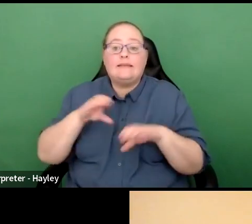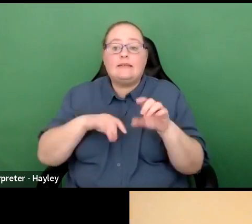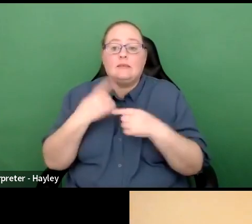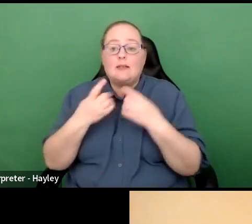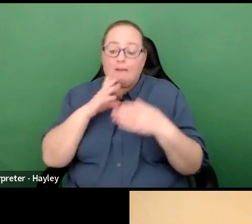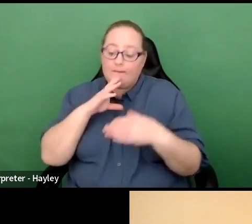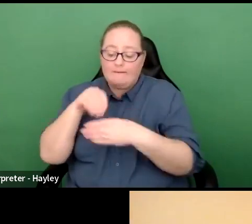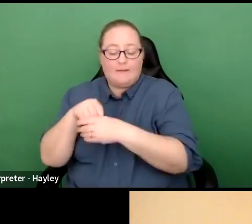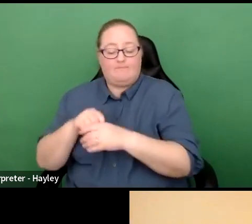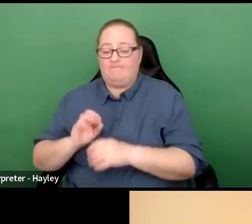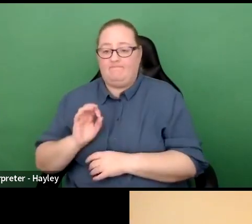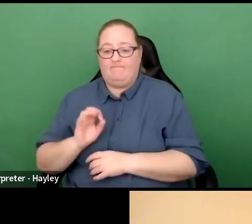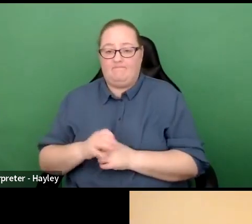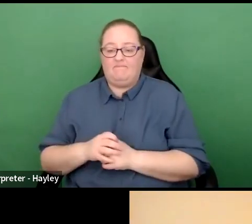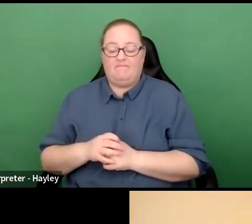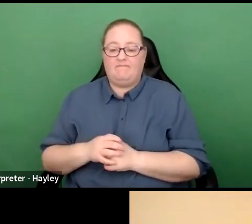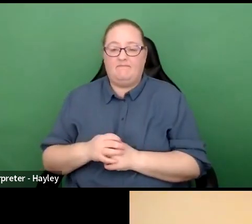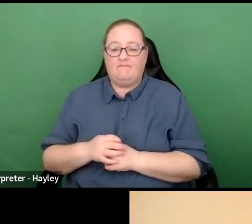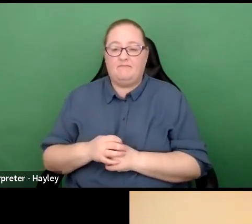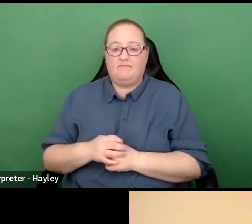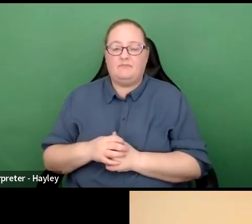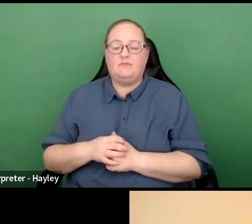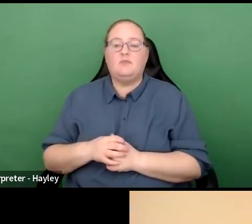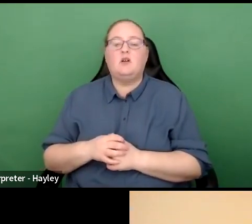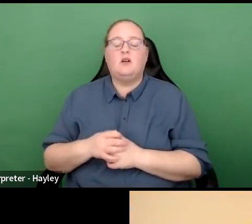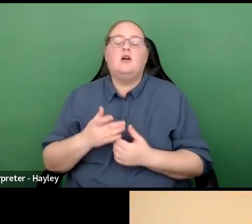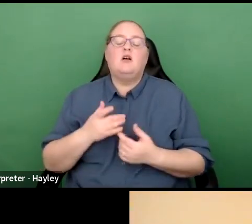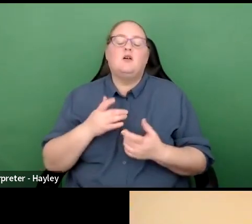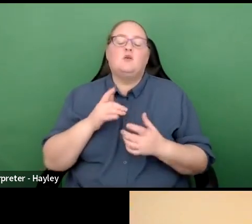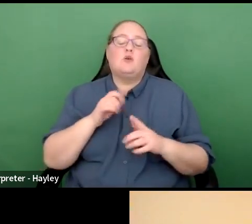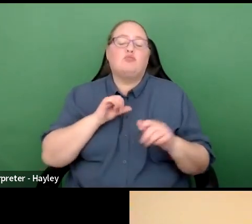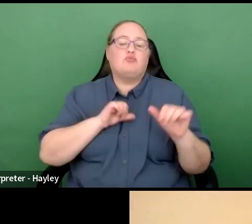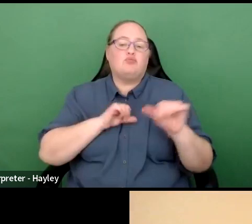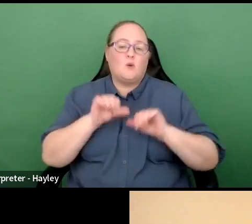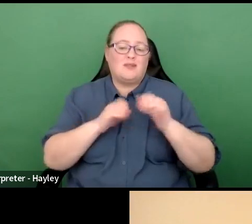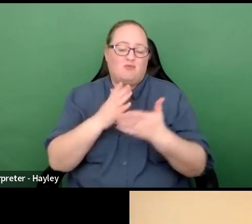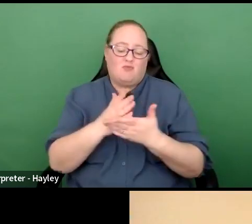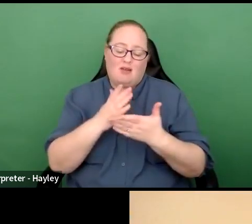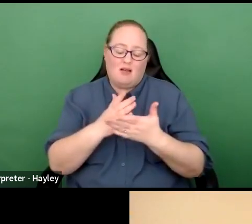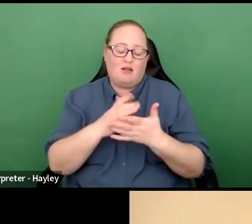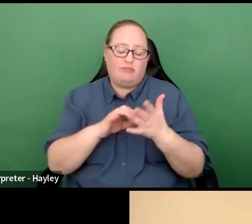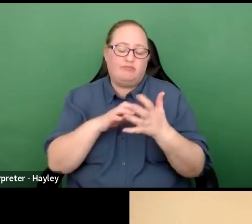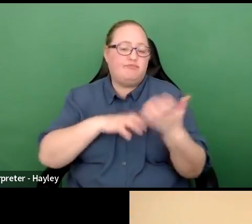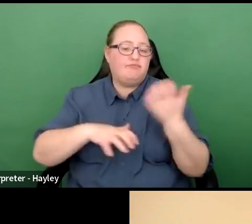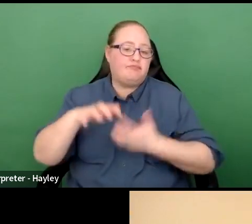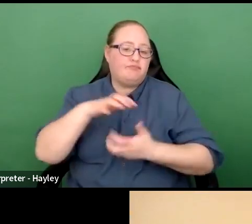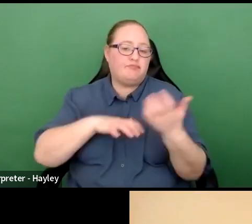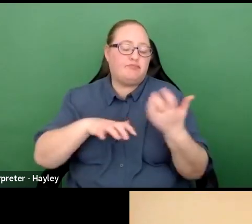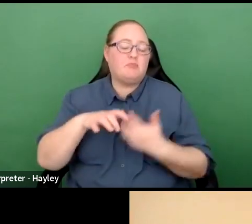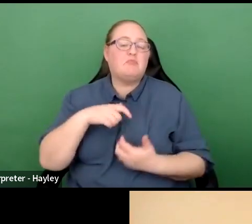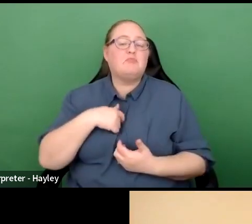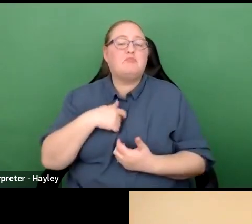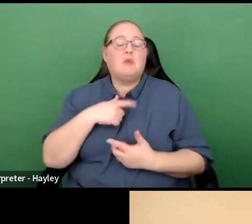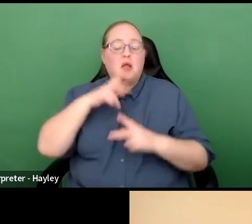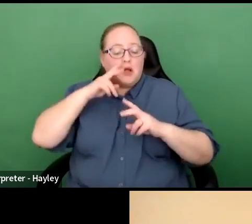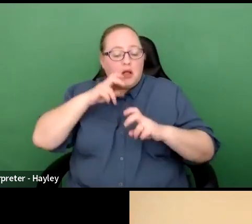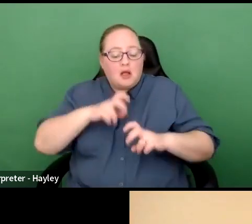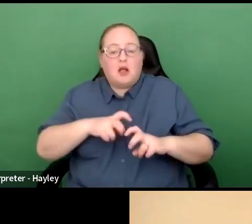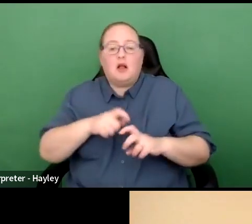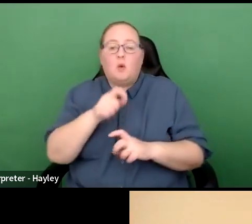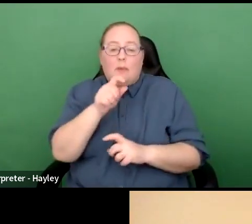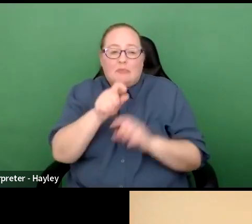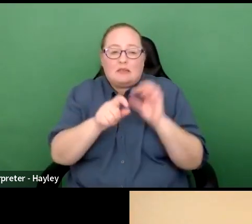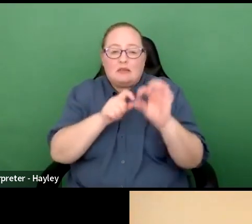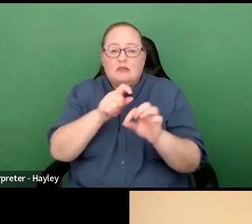So these are different complex processes that I only partially deal with. I will be in my future work as